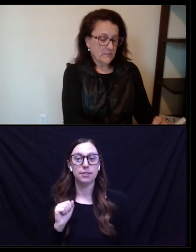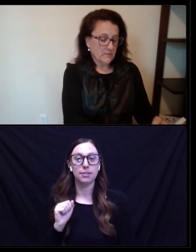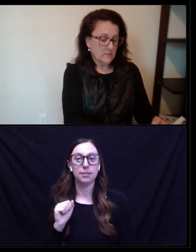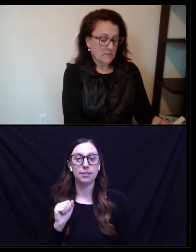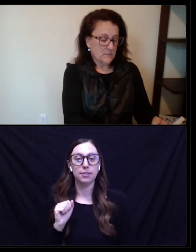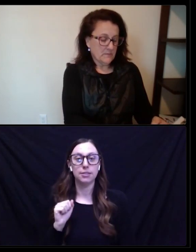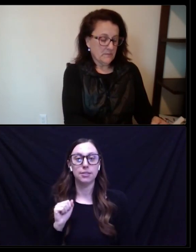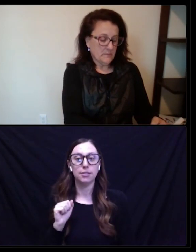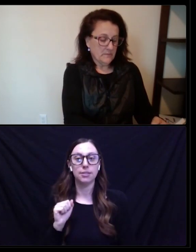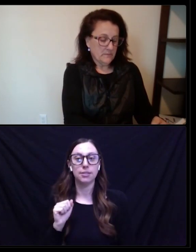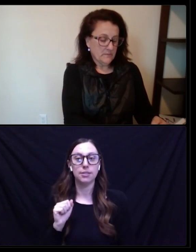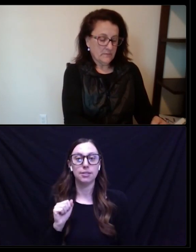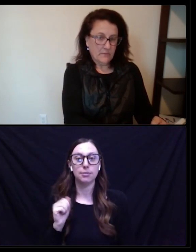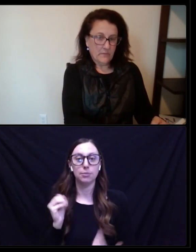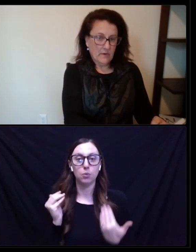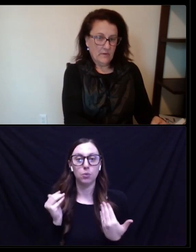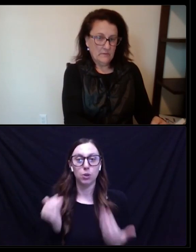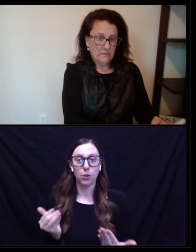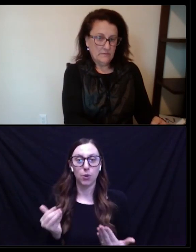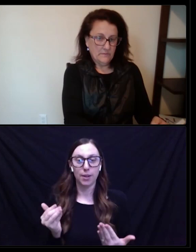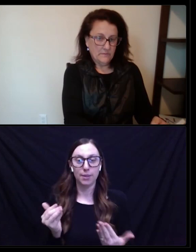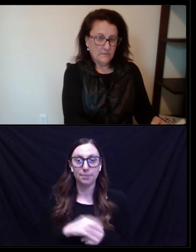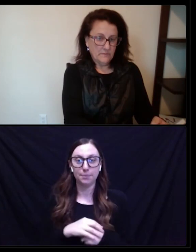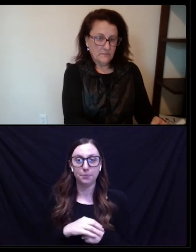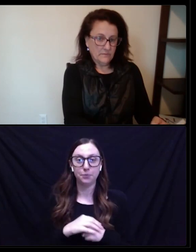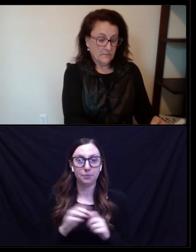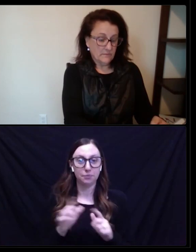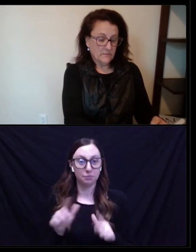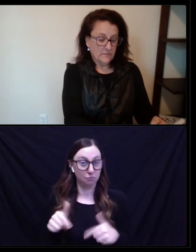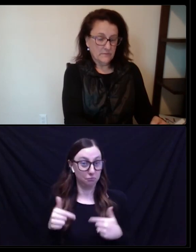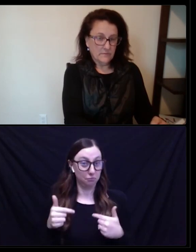But let's go ahead. So the inspector.